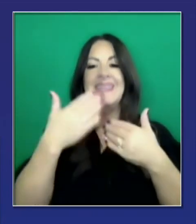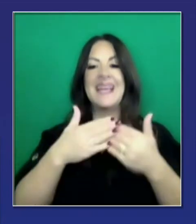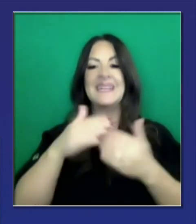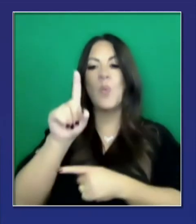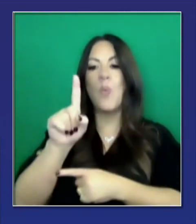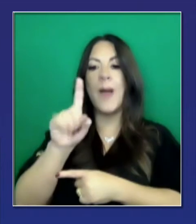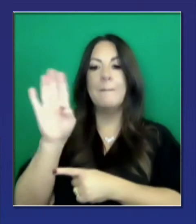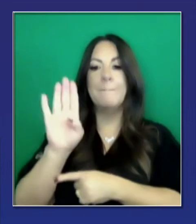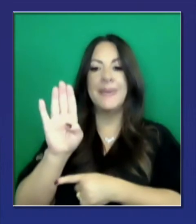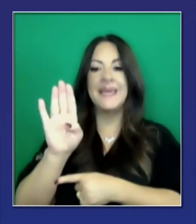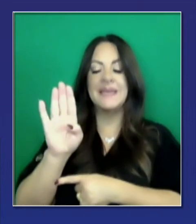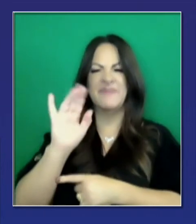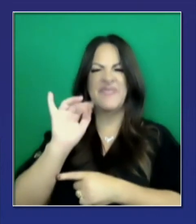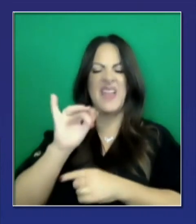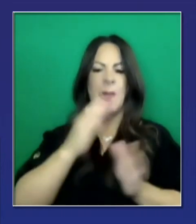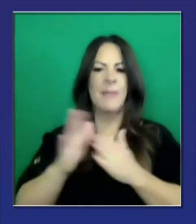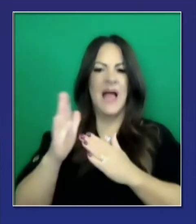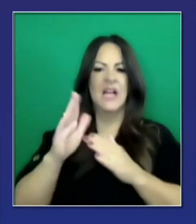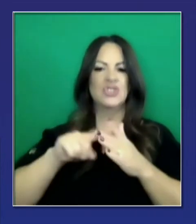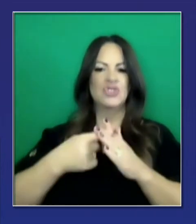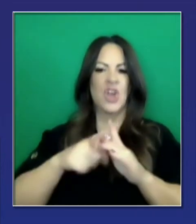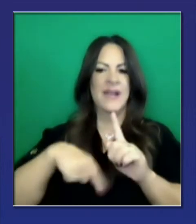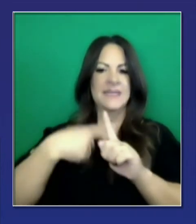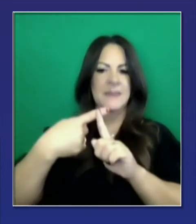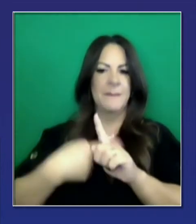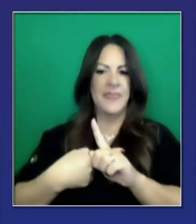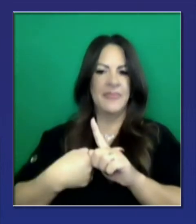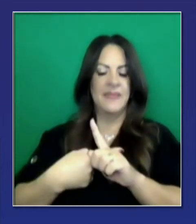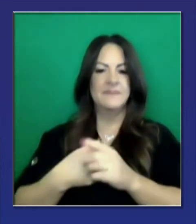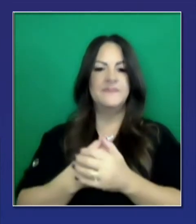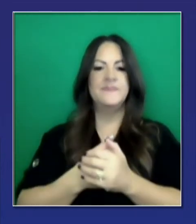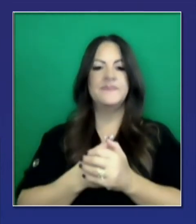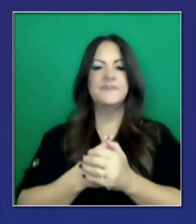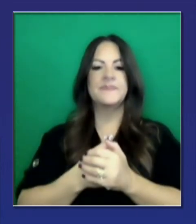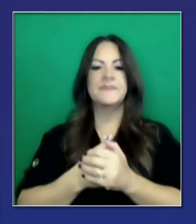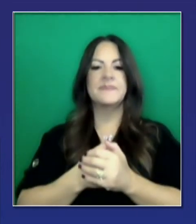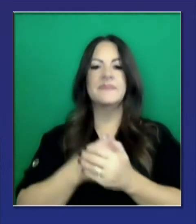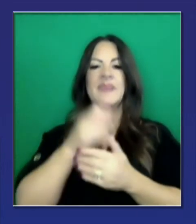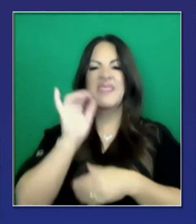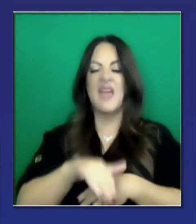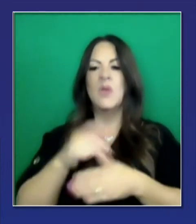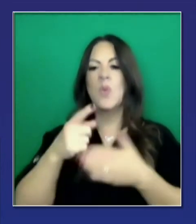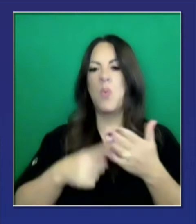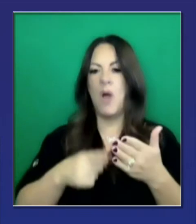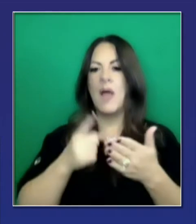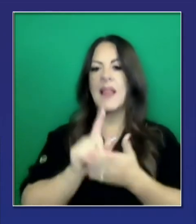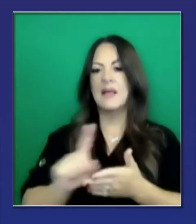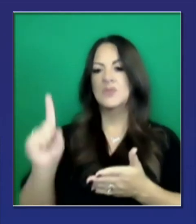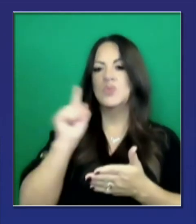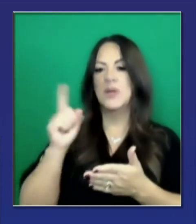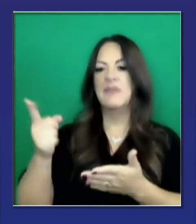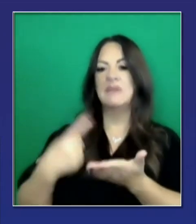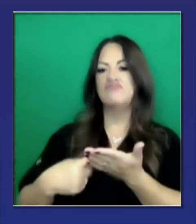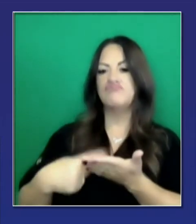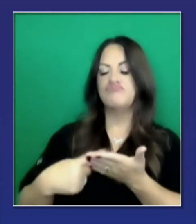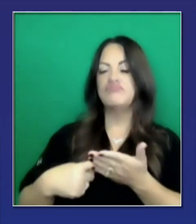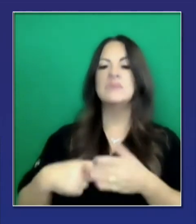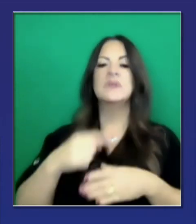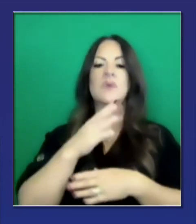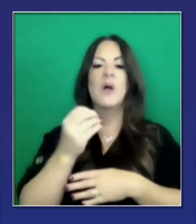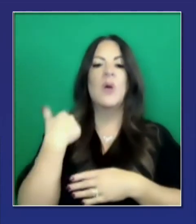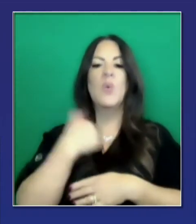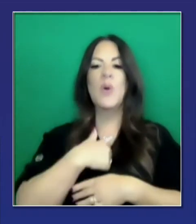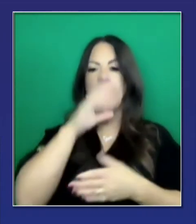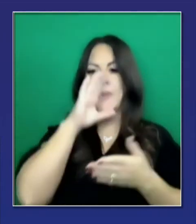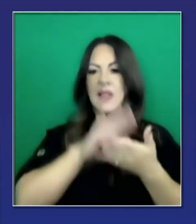This is next month, we hope. And this is what's under consideration. This is what was discussed last week and what we believe will